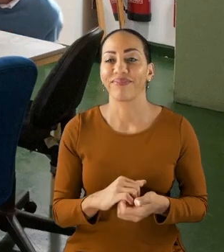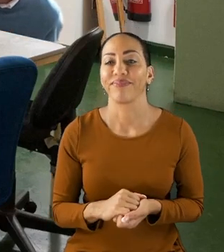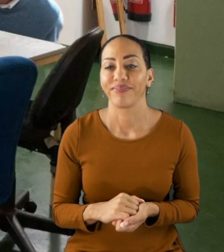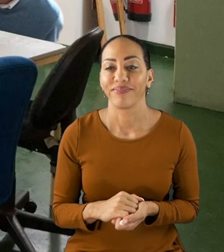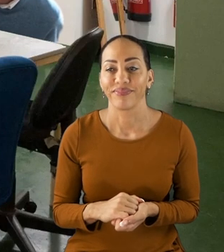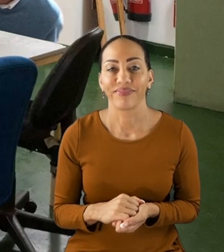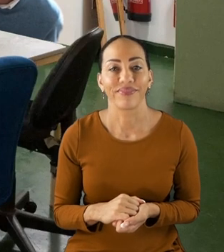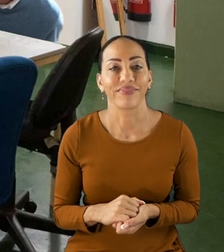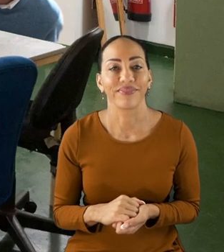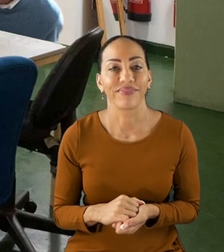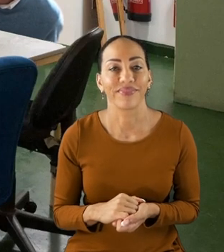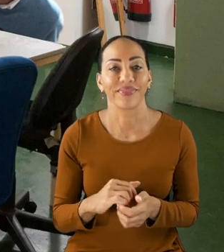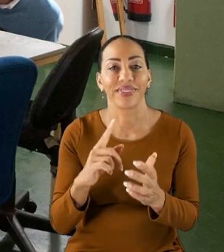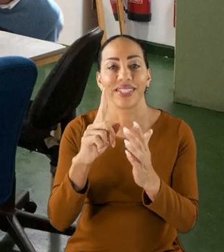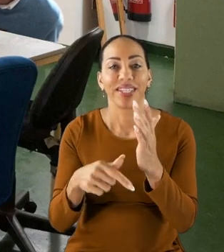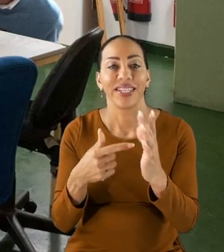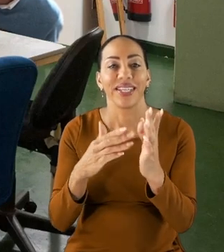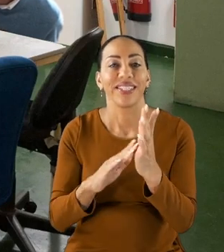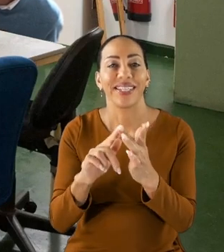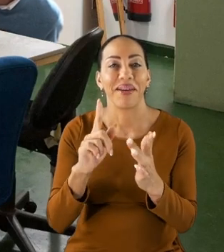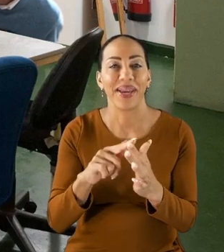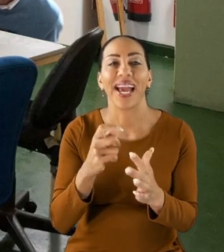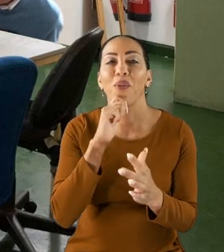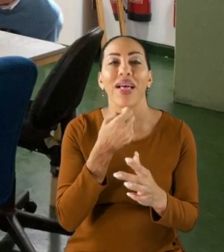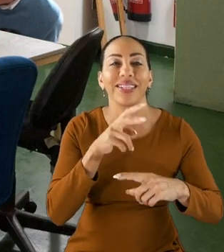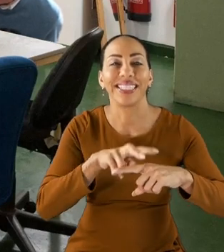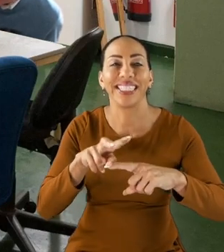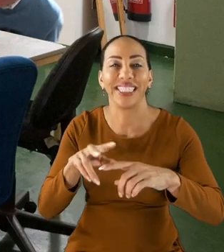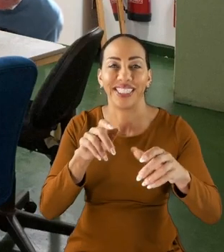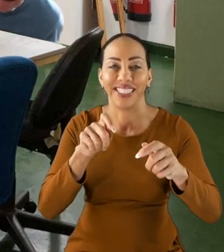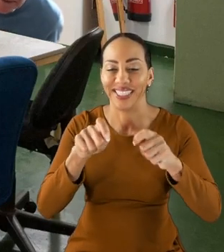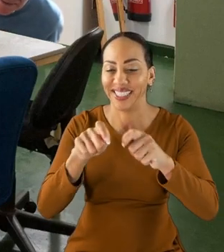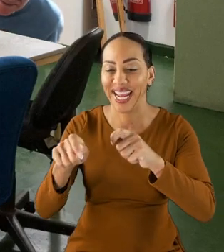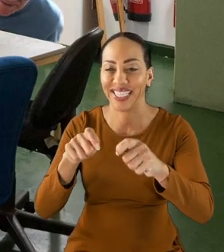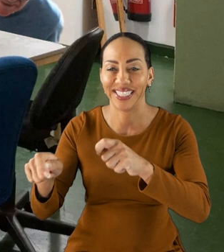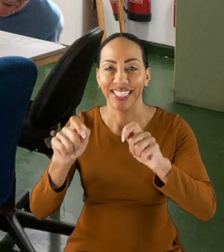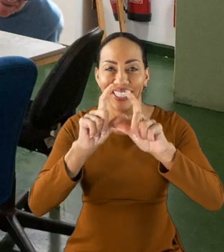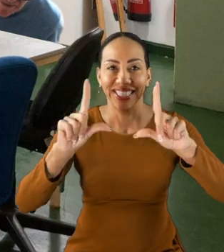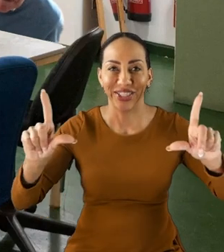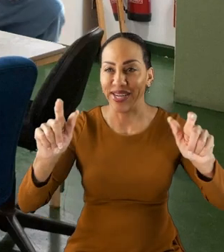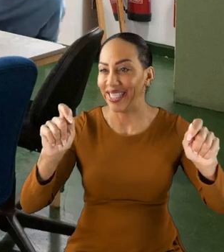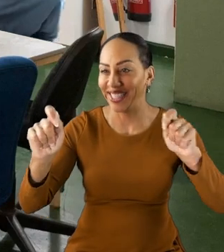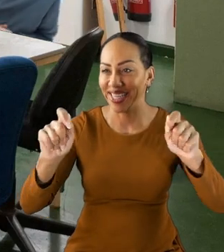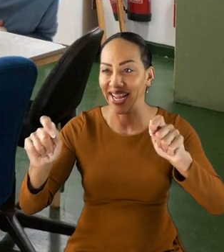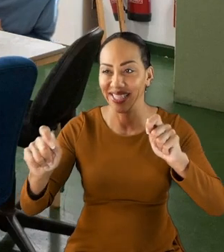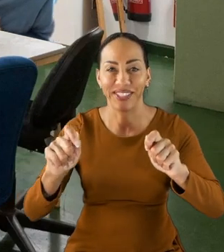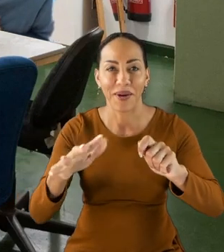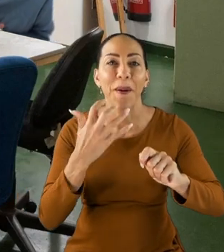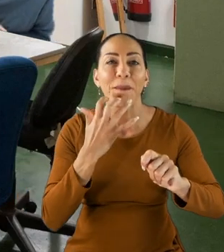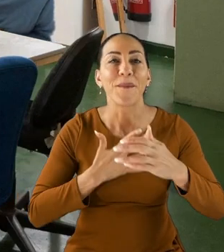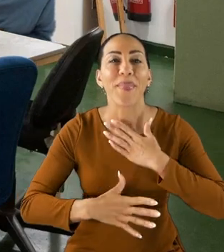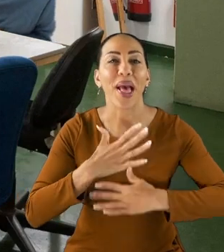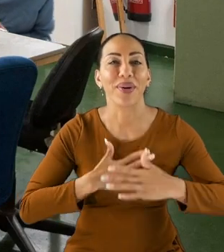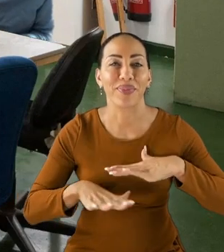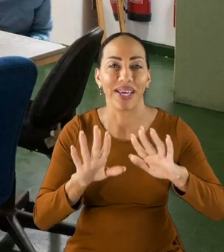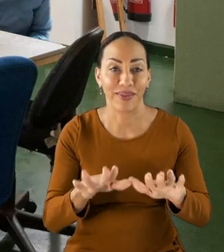Yep. Fantastic. Jamie, I'm going to do some changing rounds of seats and screens, so bear with me while I'm going to put you into